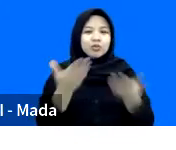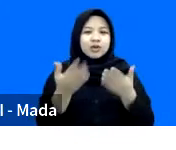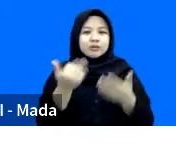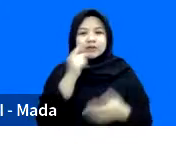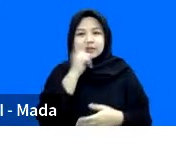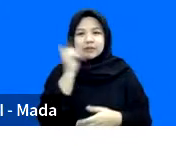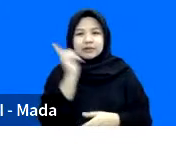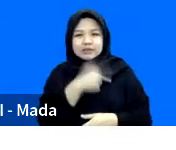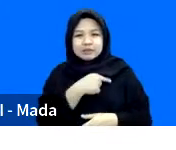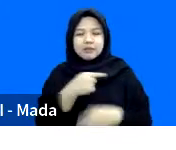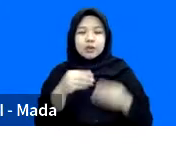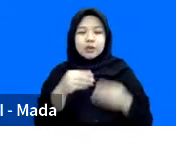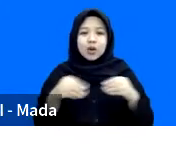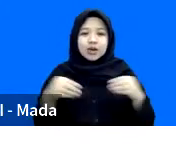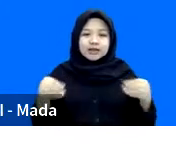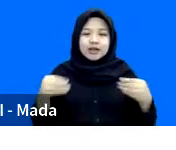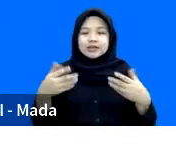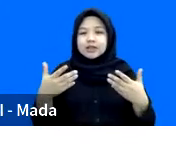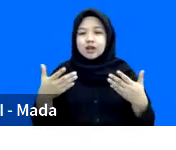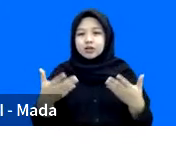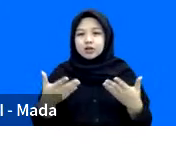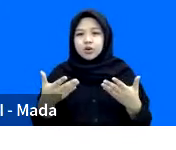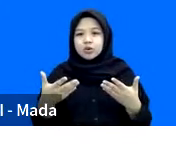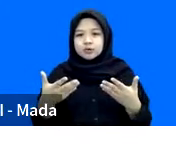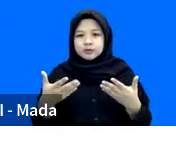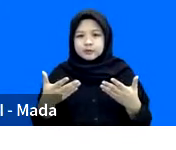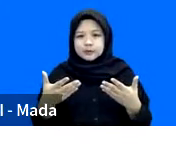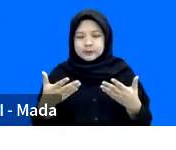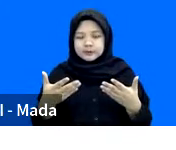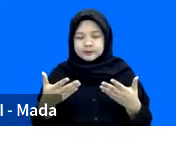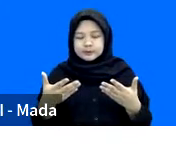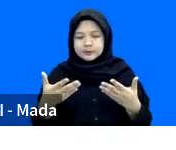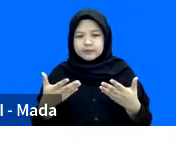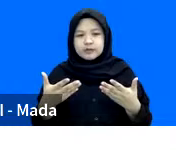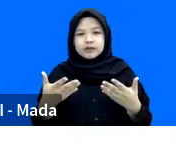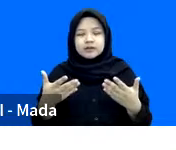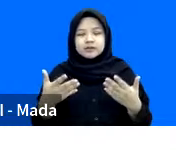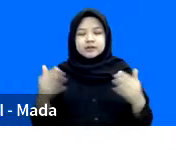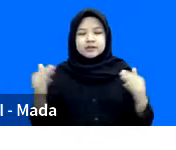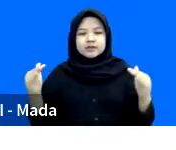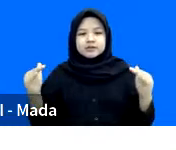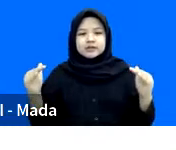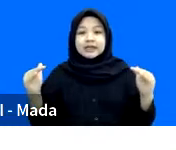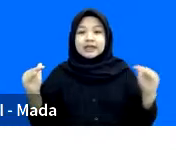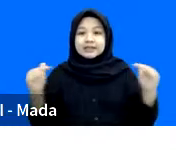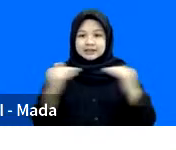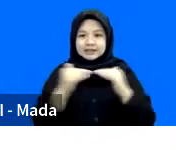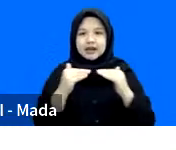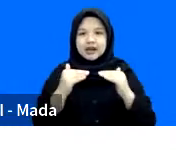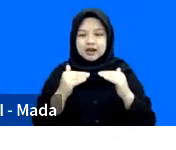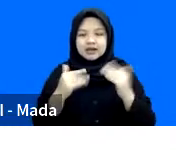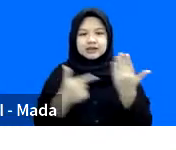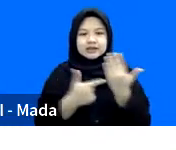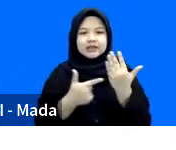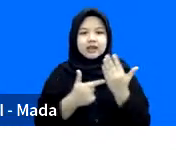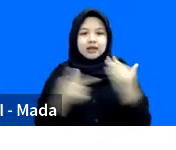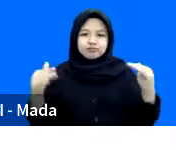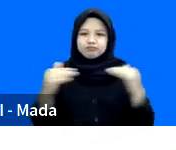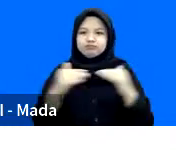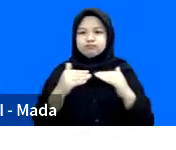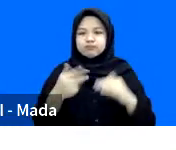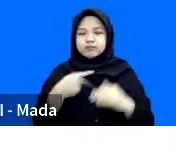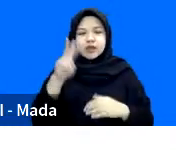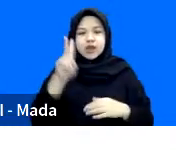improvement reforms, and to close the digital divide. And so a priority action is for us to work together to harness the